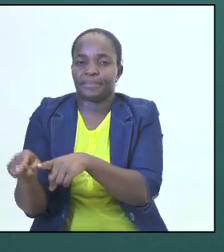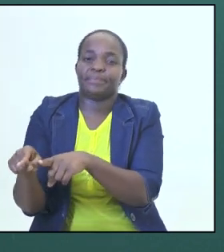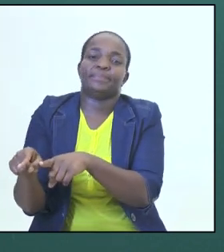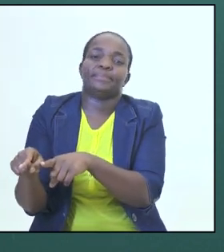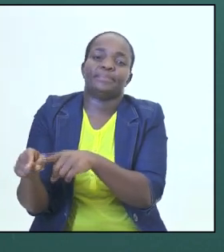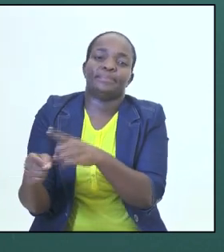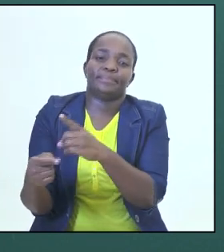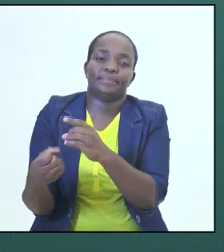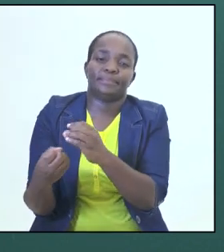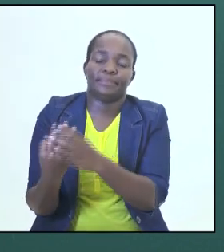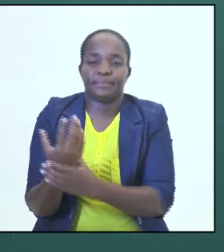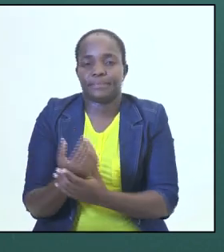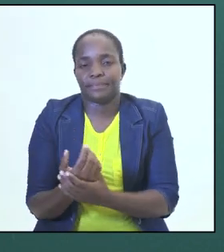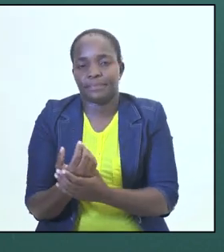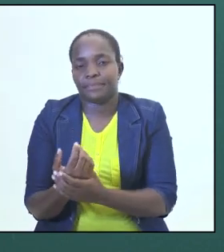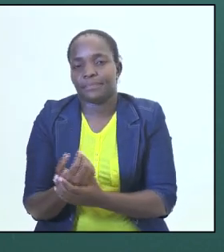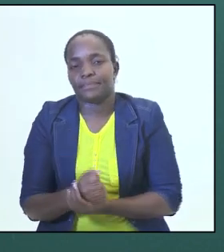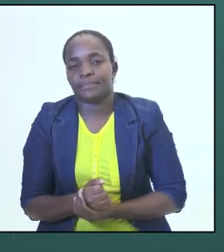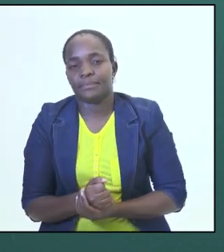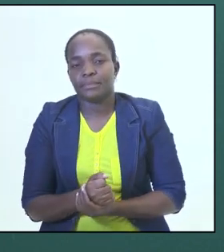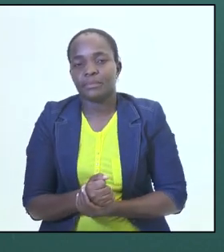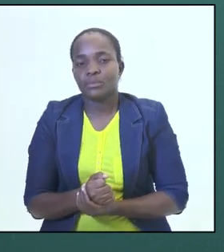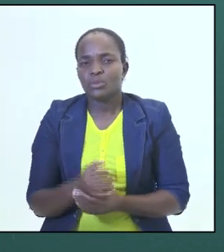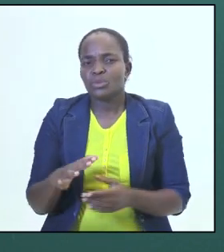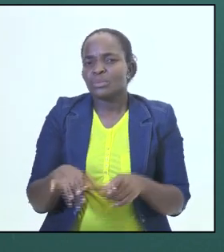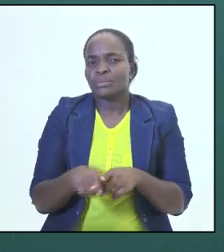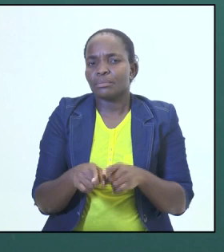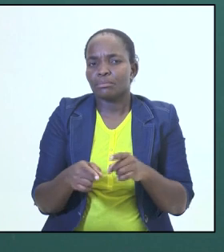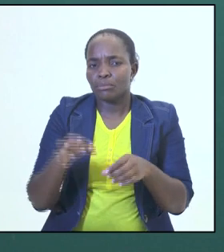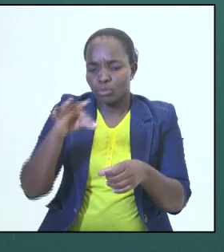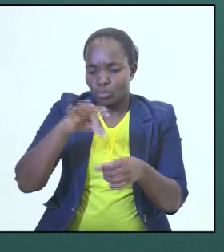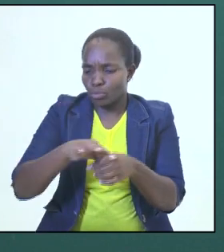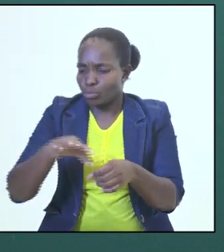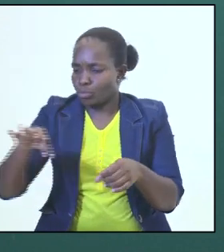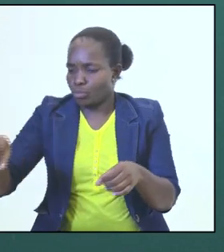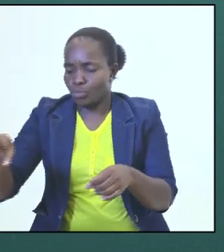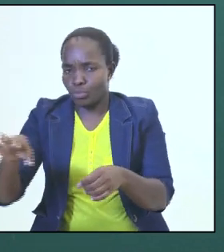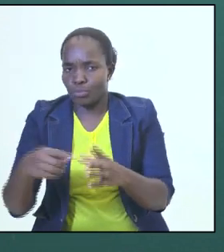species. Agents of pollination are wind,